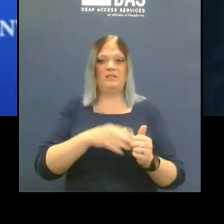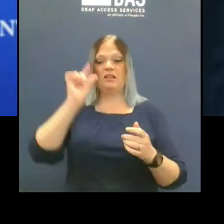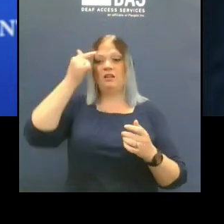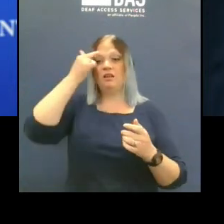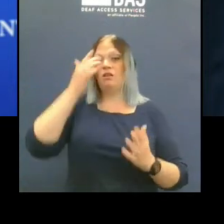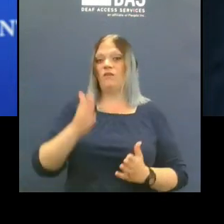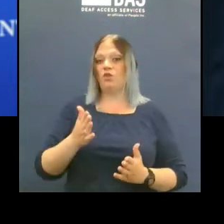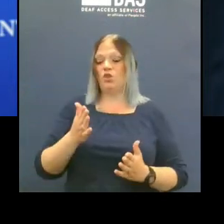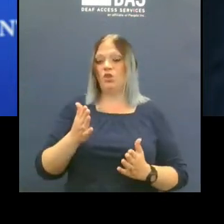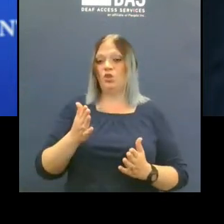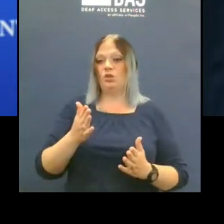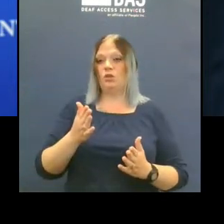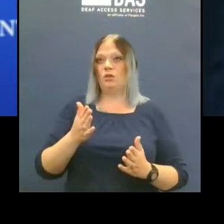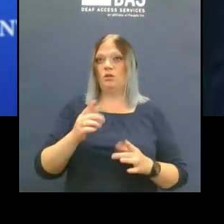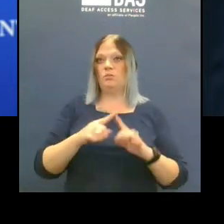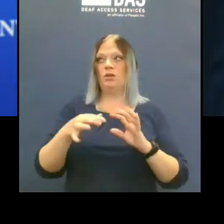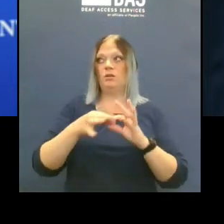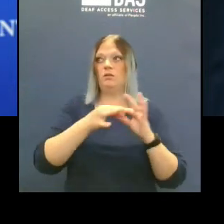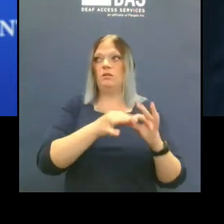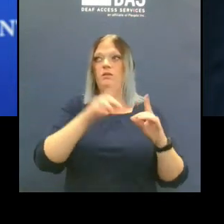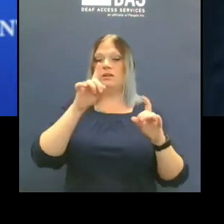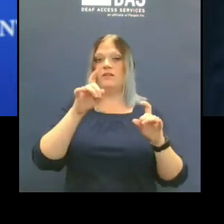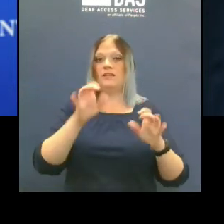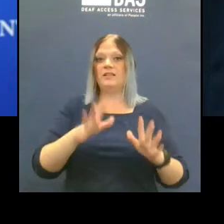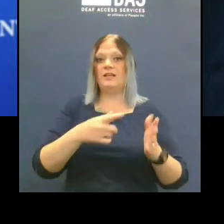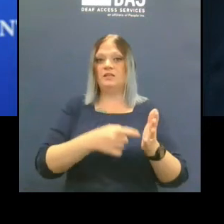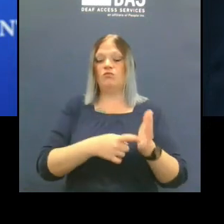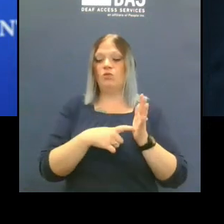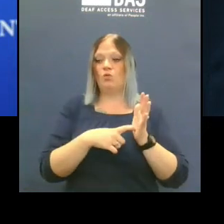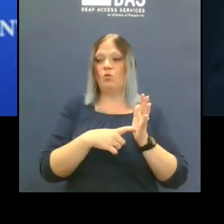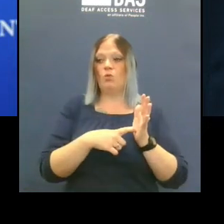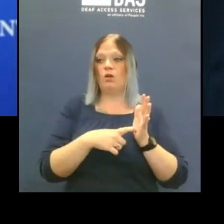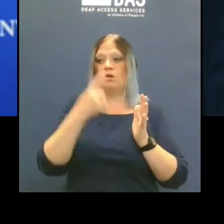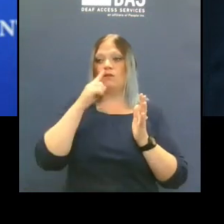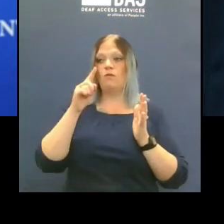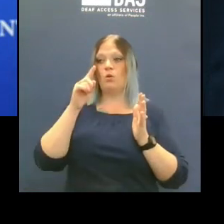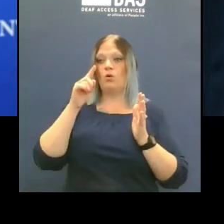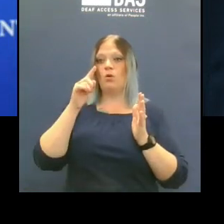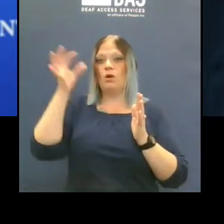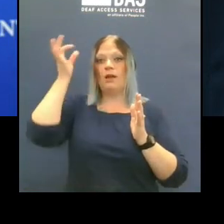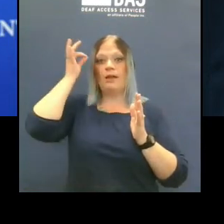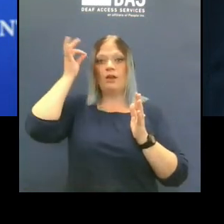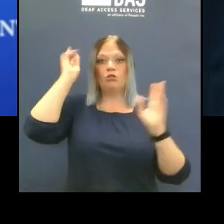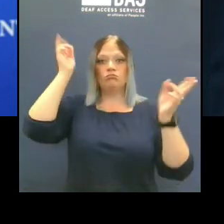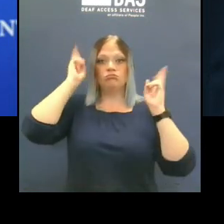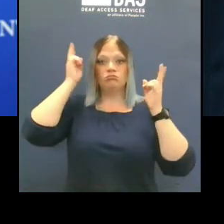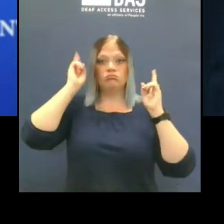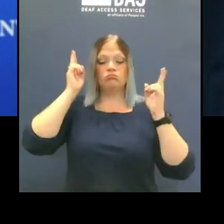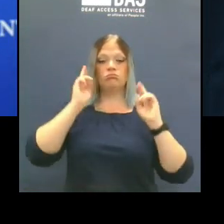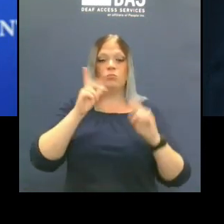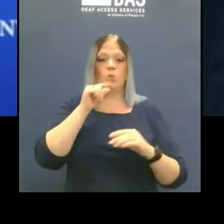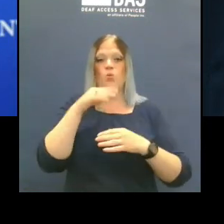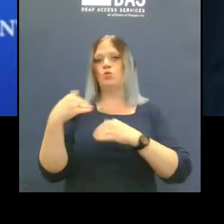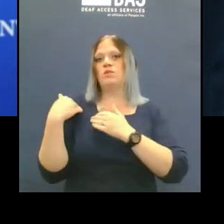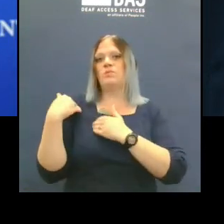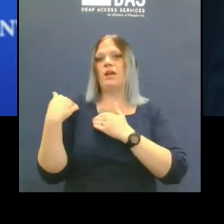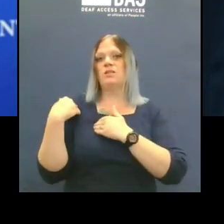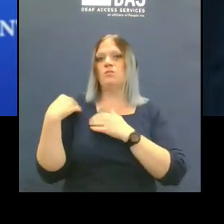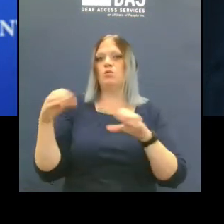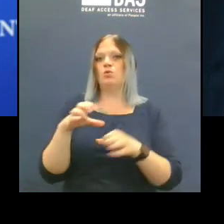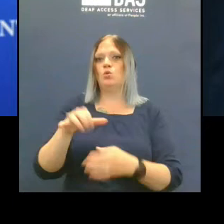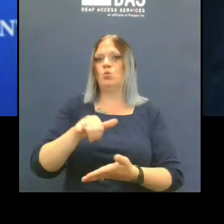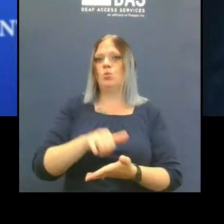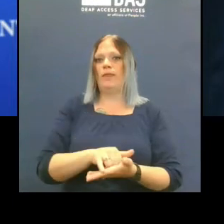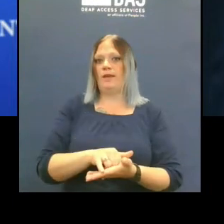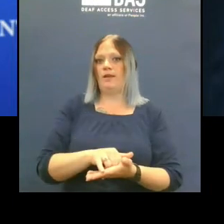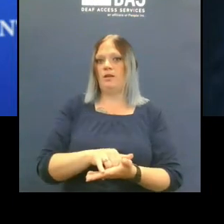released today. But in terms of the testing that's going to be required for hair salons and barbershops, do you know who's going to be responsible for performing it?